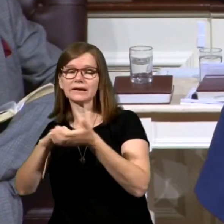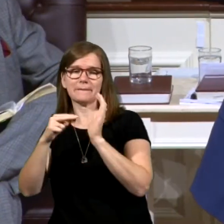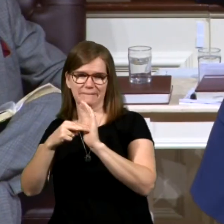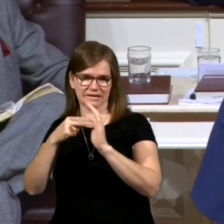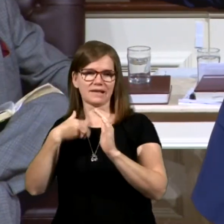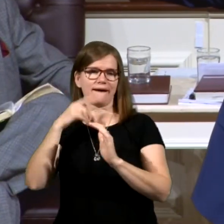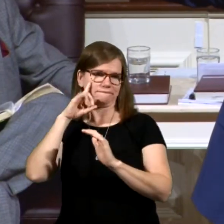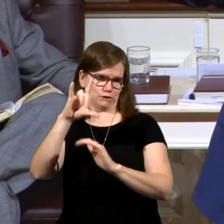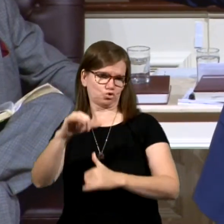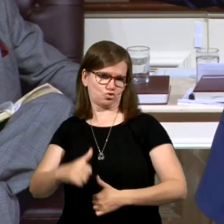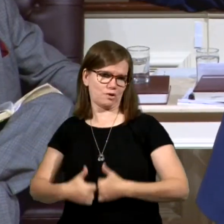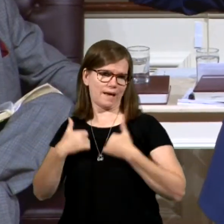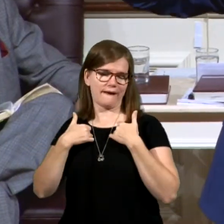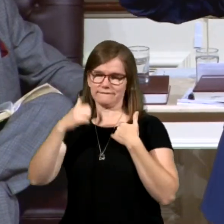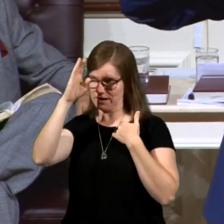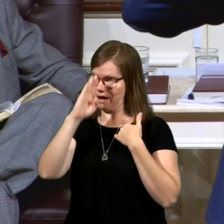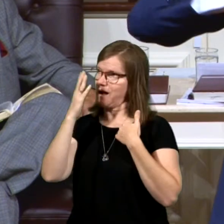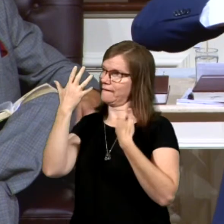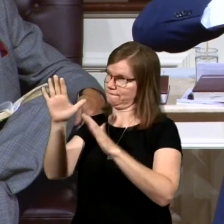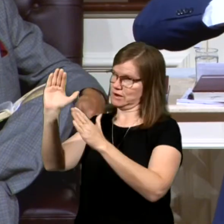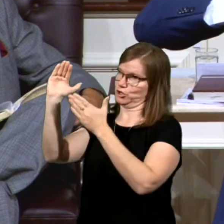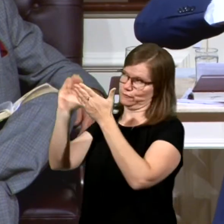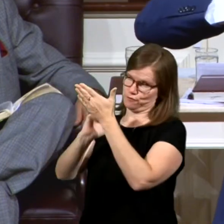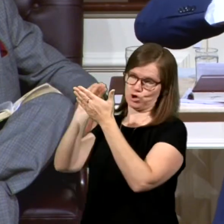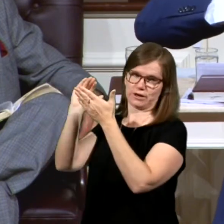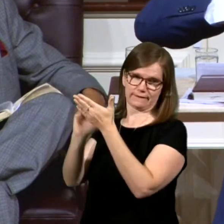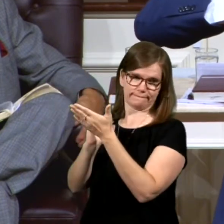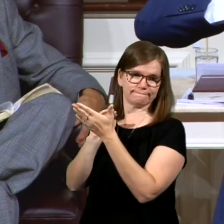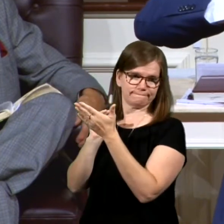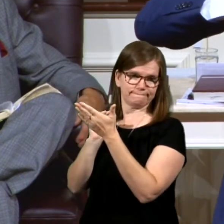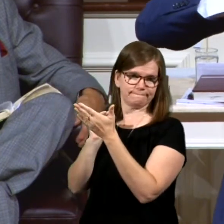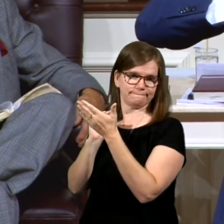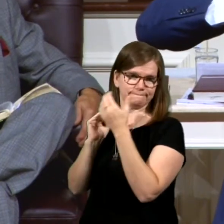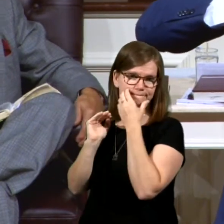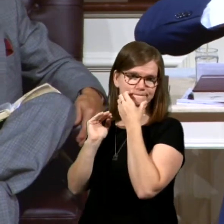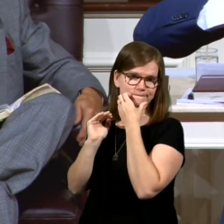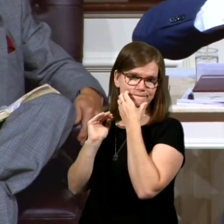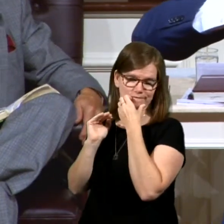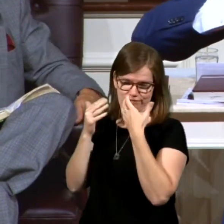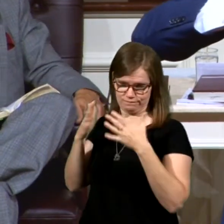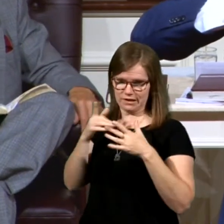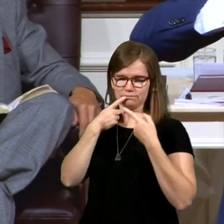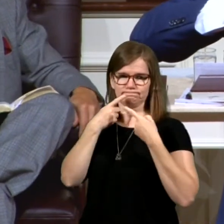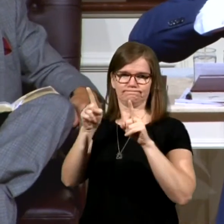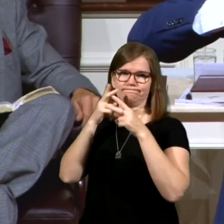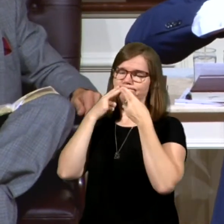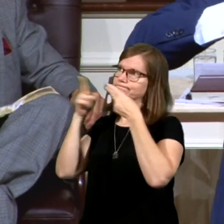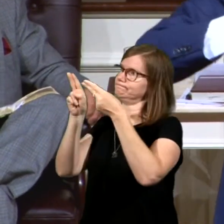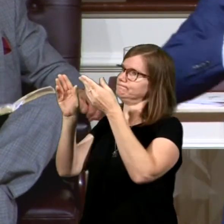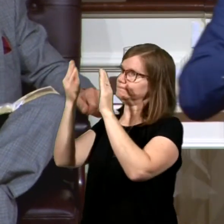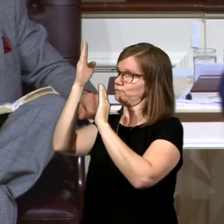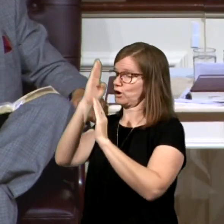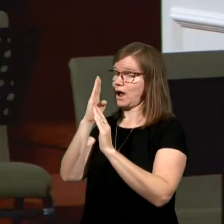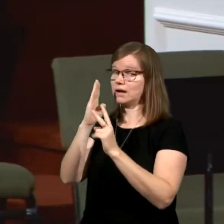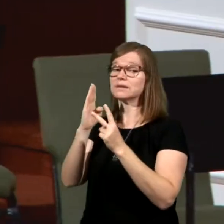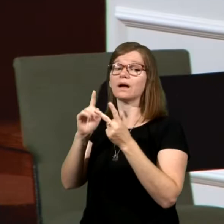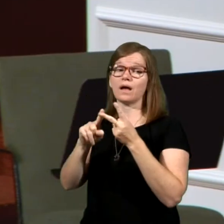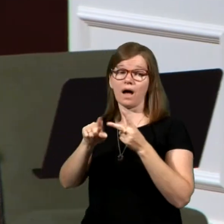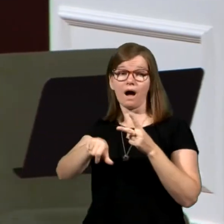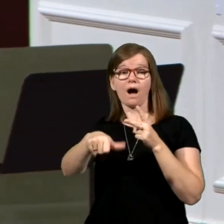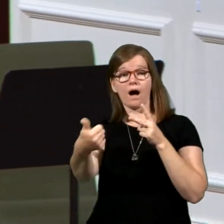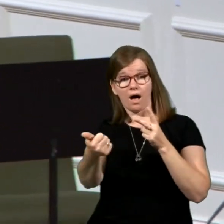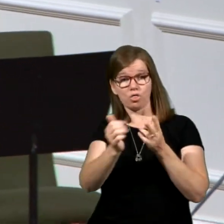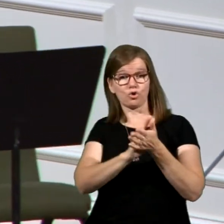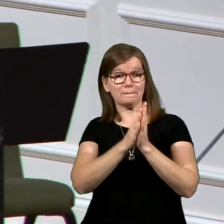God has placed His forgiveness on you. You've been declared innocent before God. But there's another